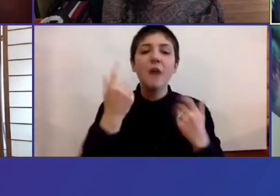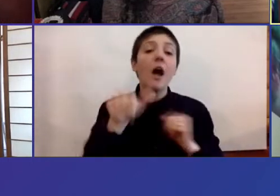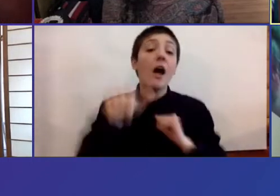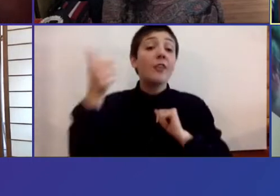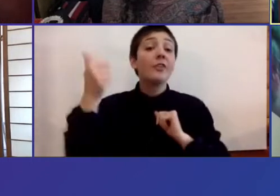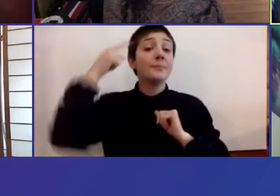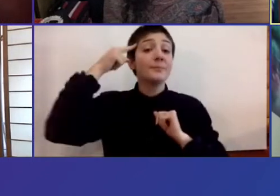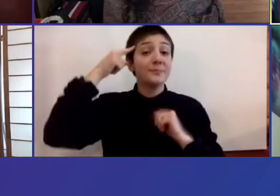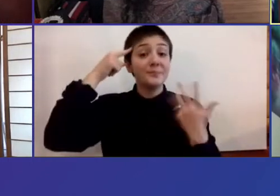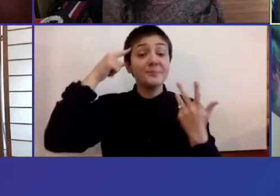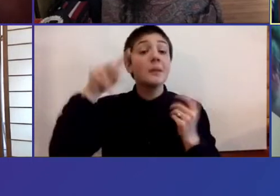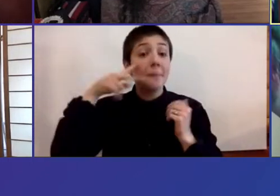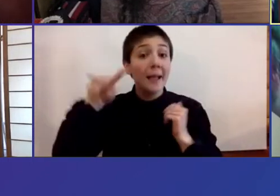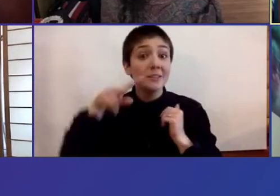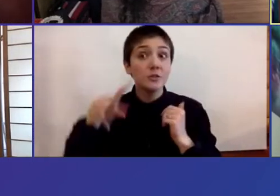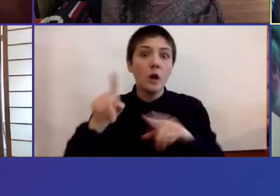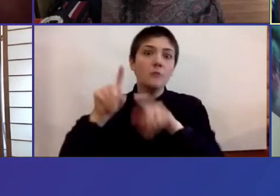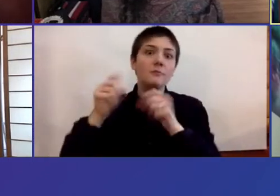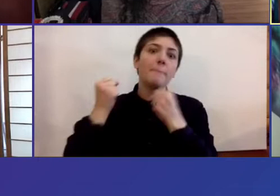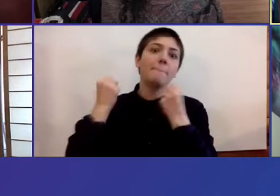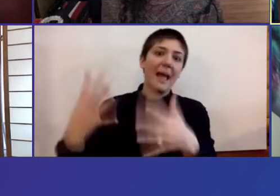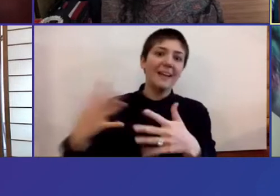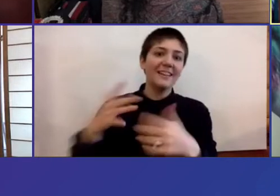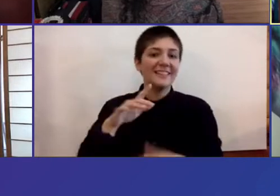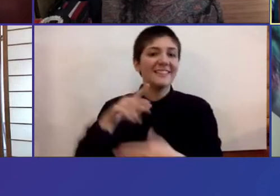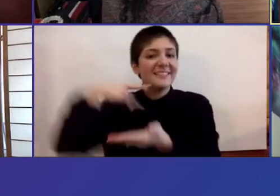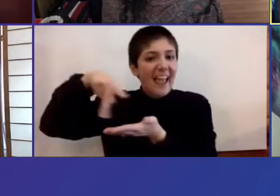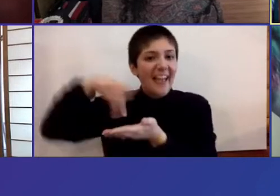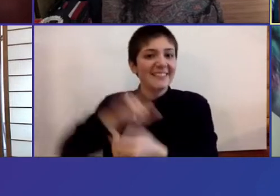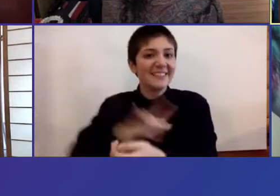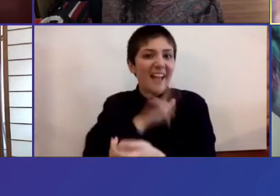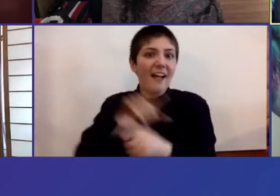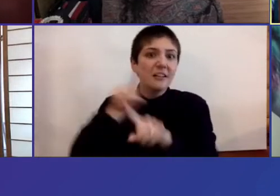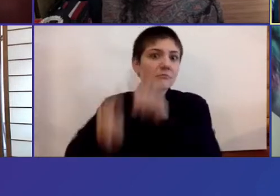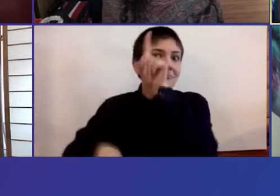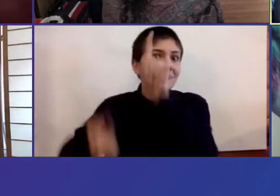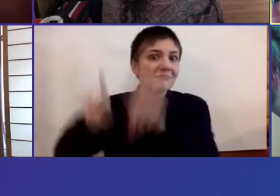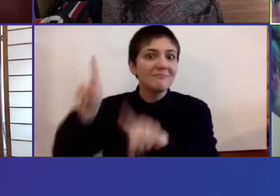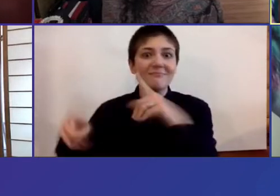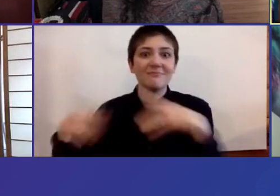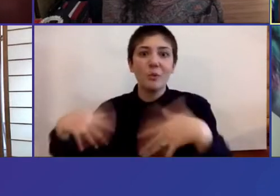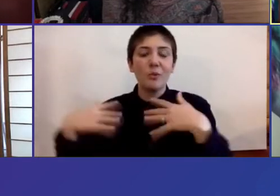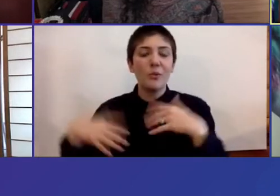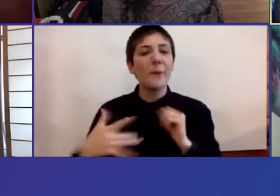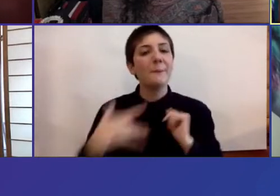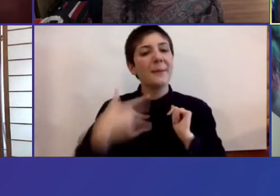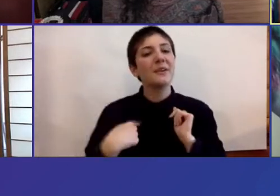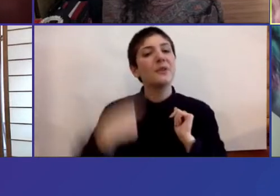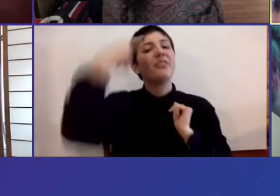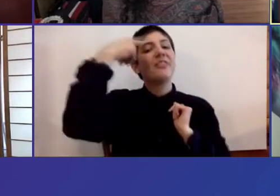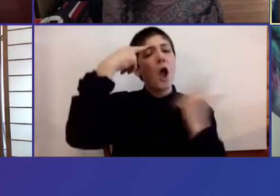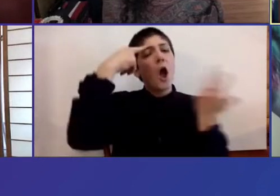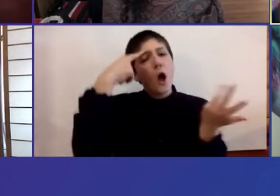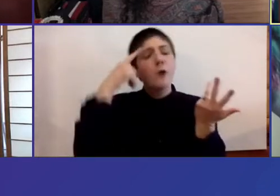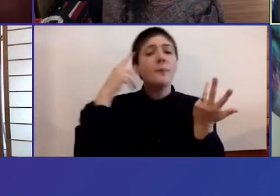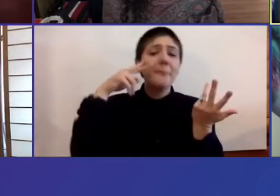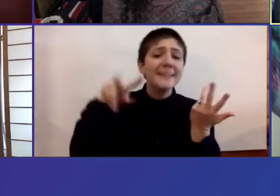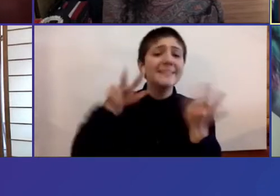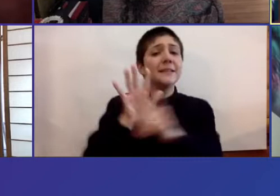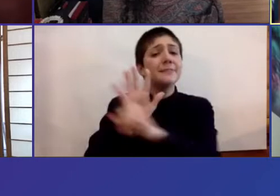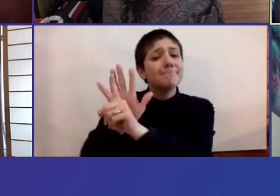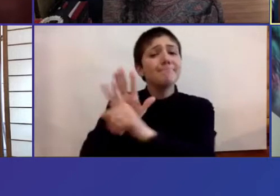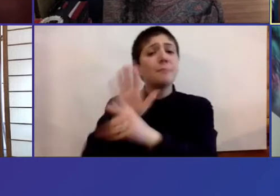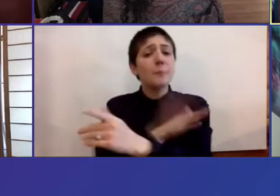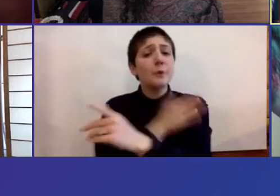for many different styles of dancing. Most people, when they think of Mexican music, they think of mariachi and the